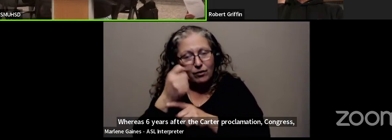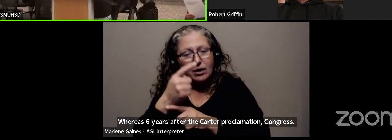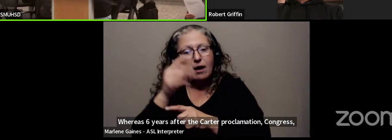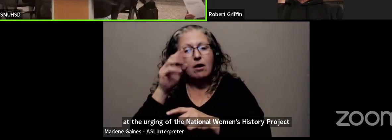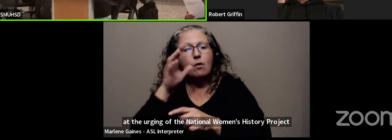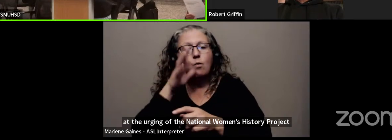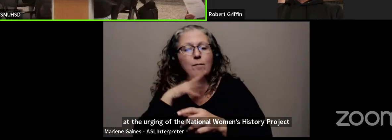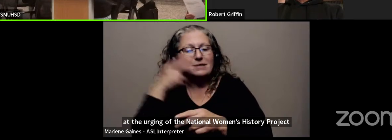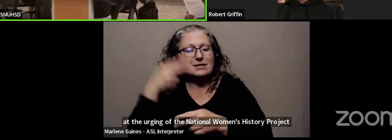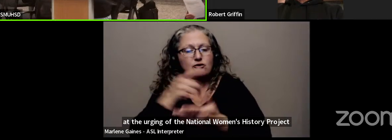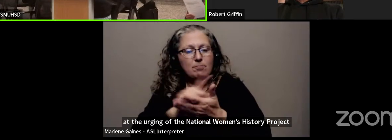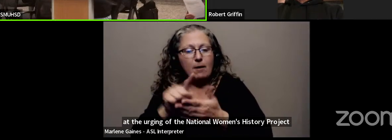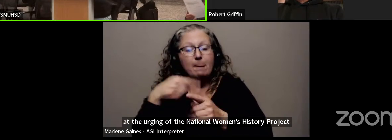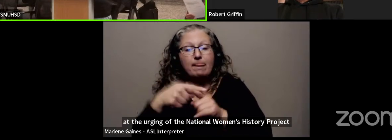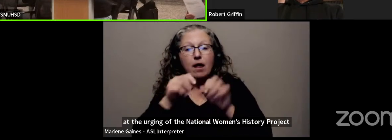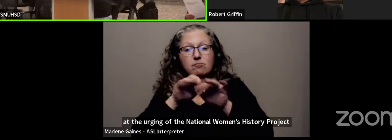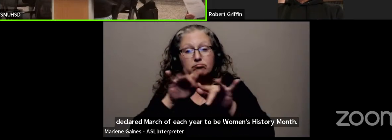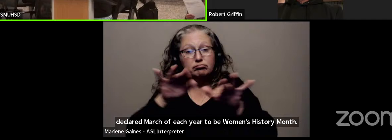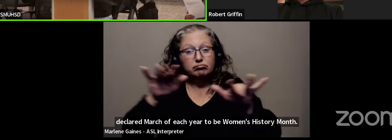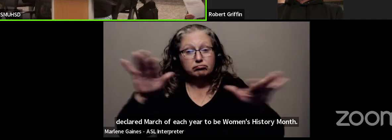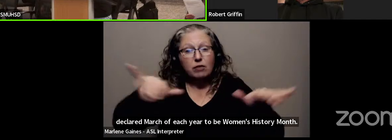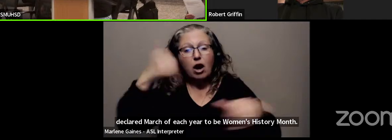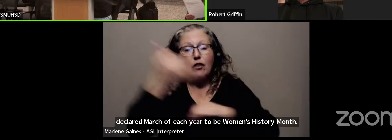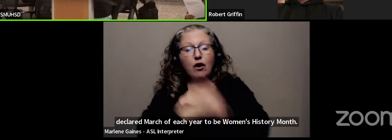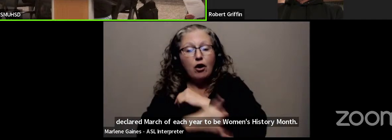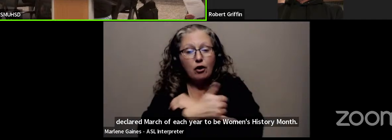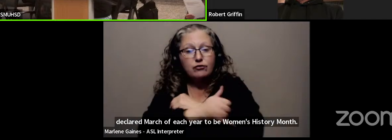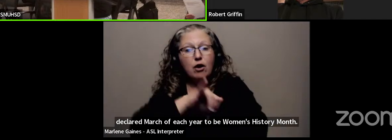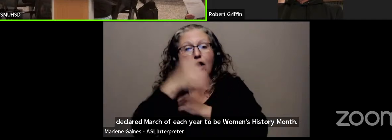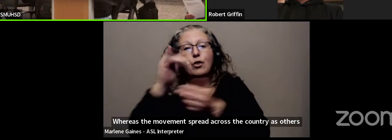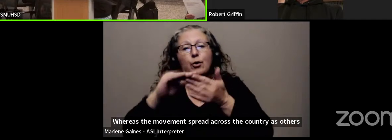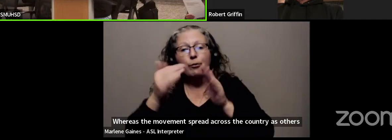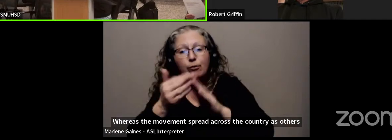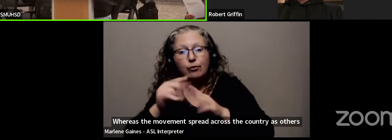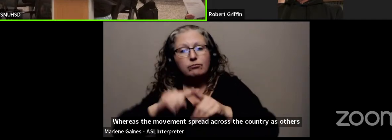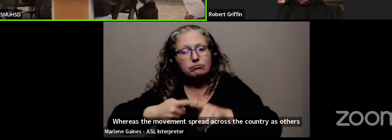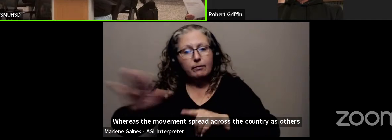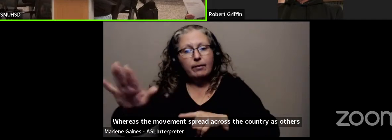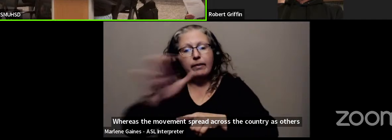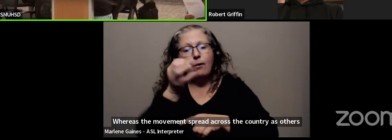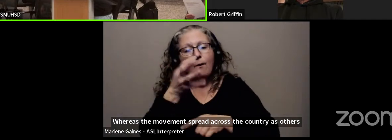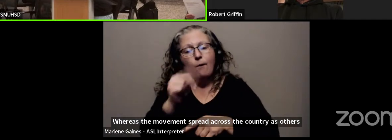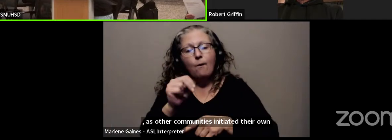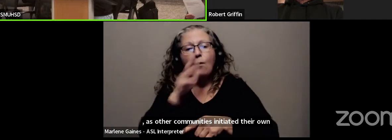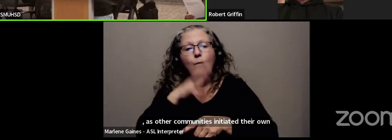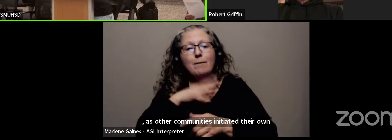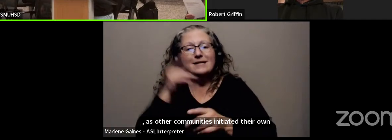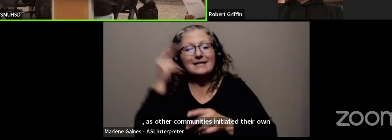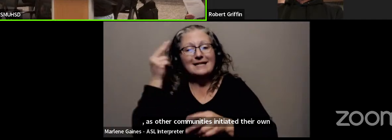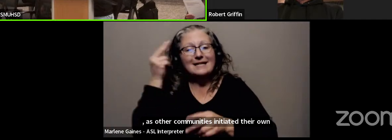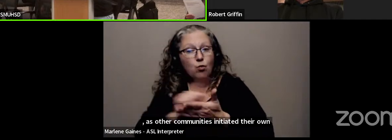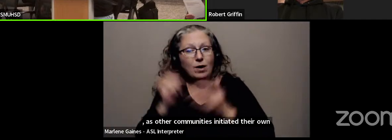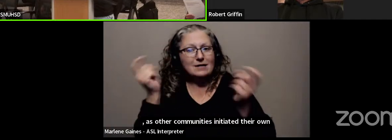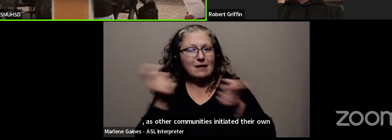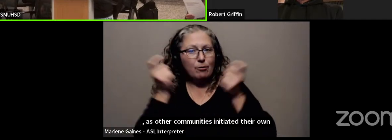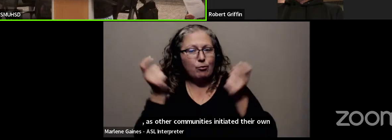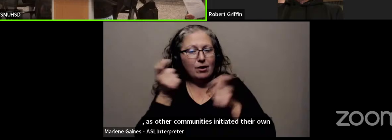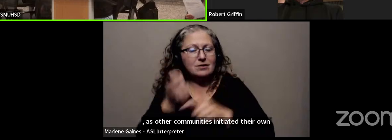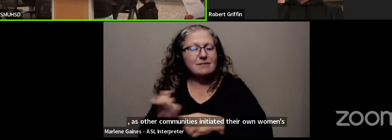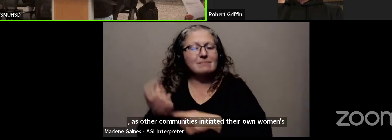the movement spread across the country as other communities initiated their own Women's History Week celebrations the following